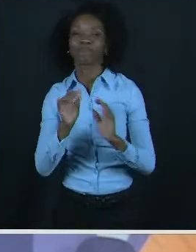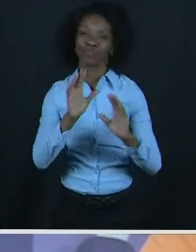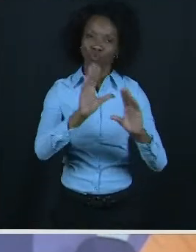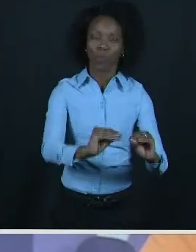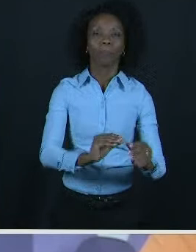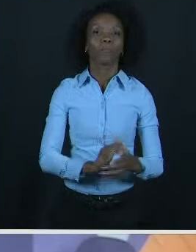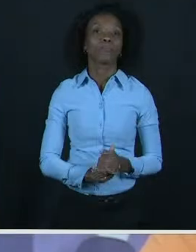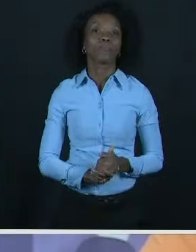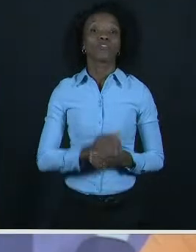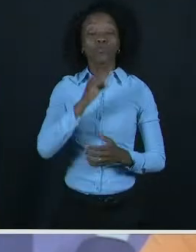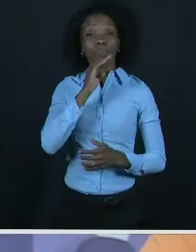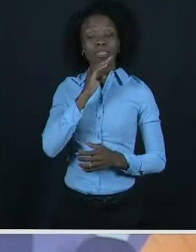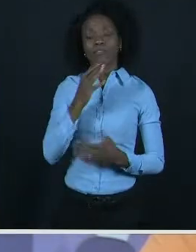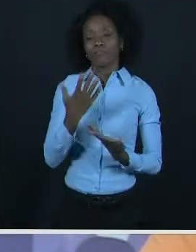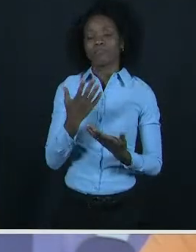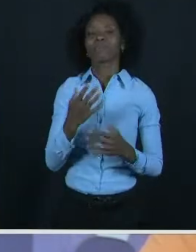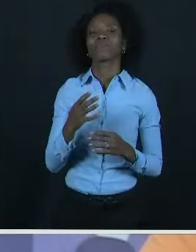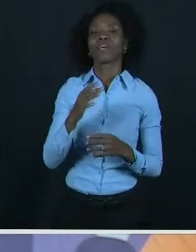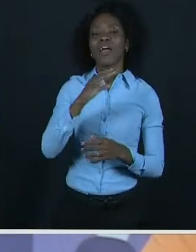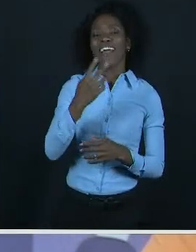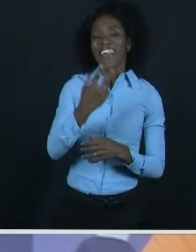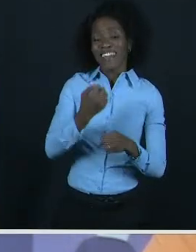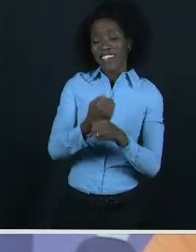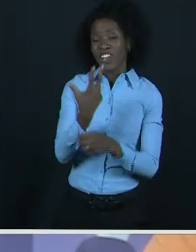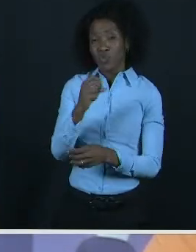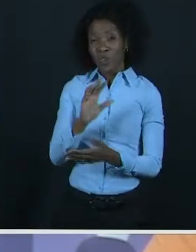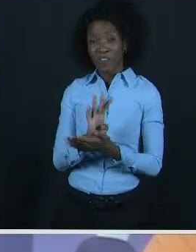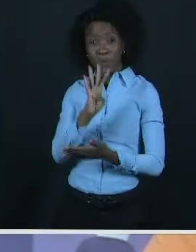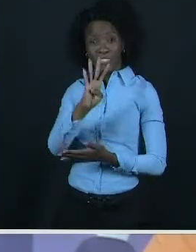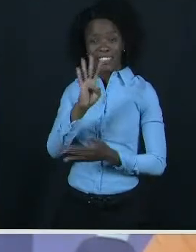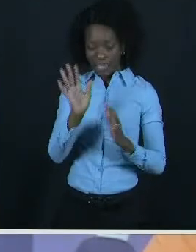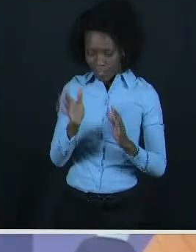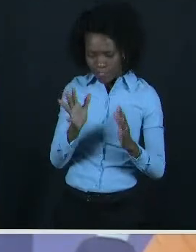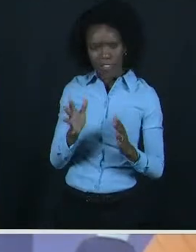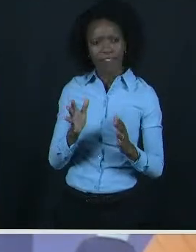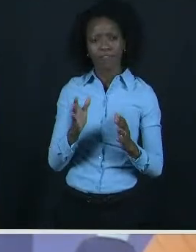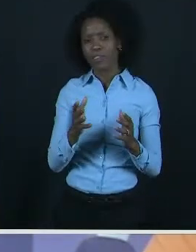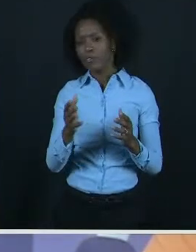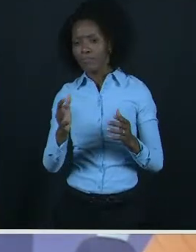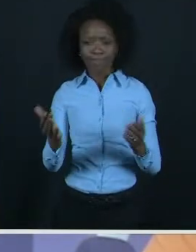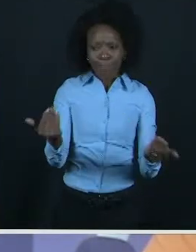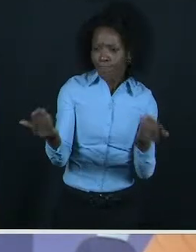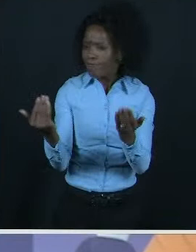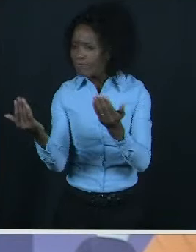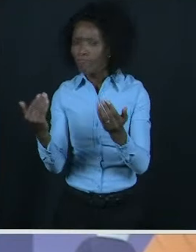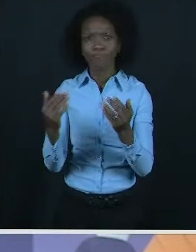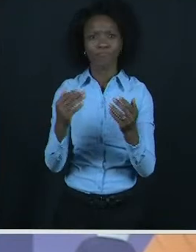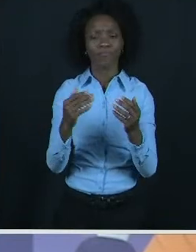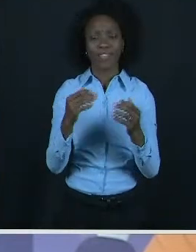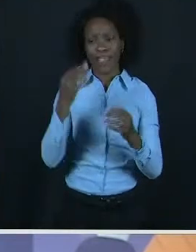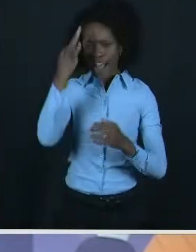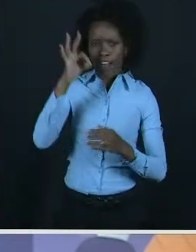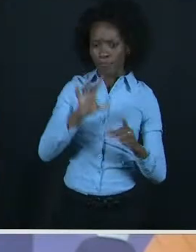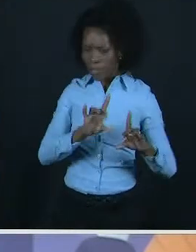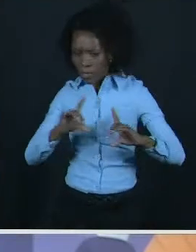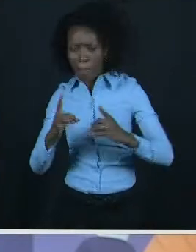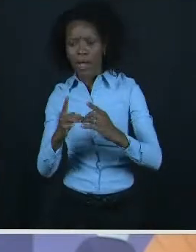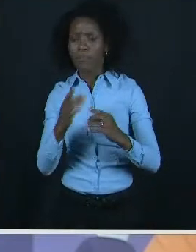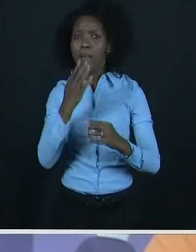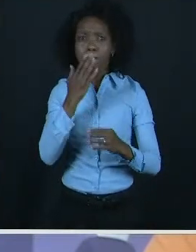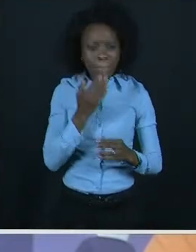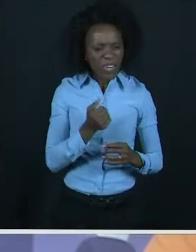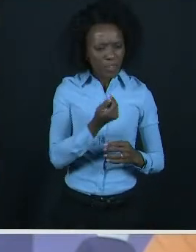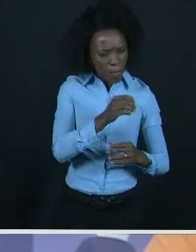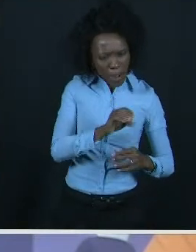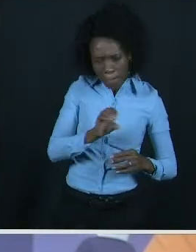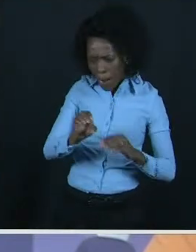for government departments to allocate their various resources within their